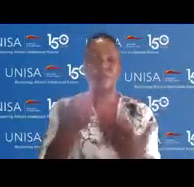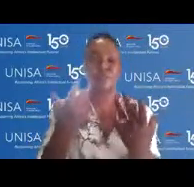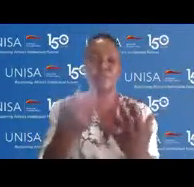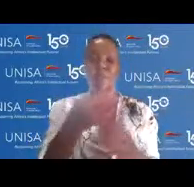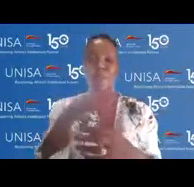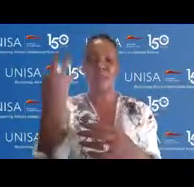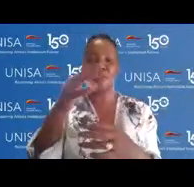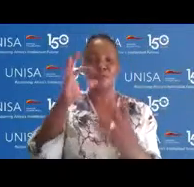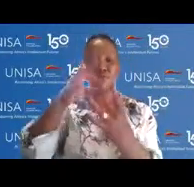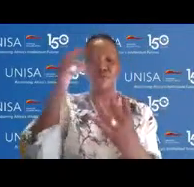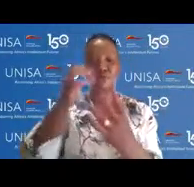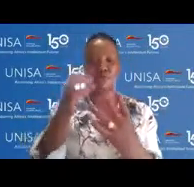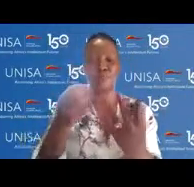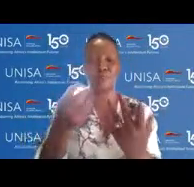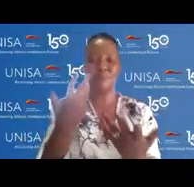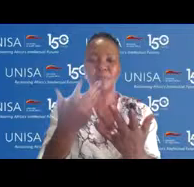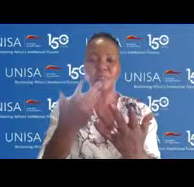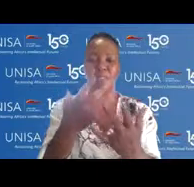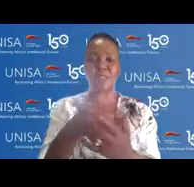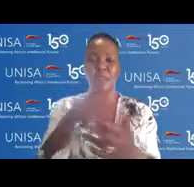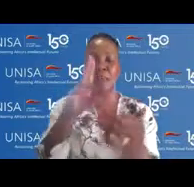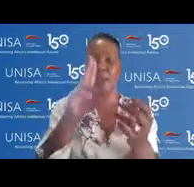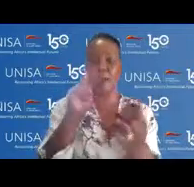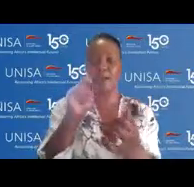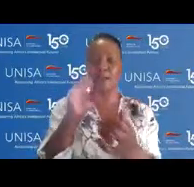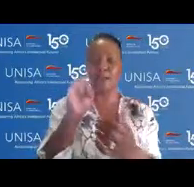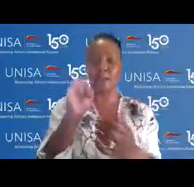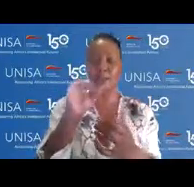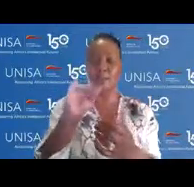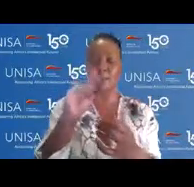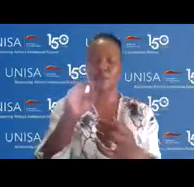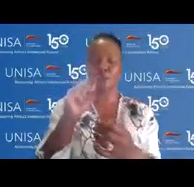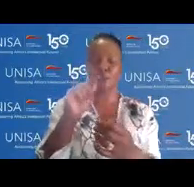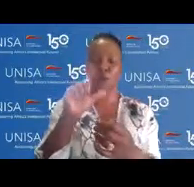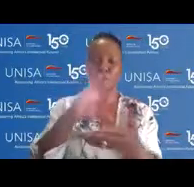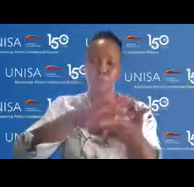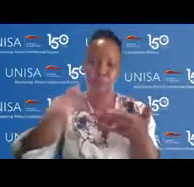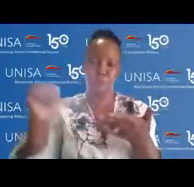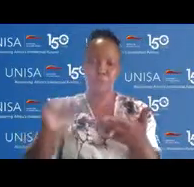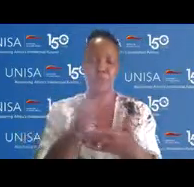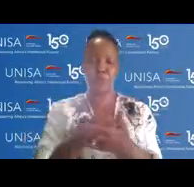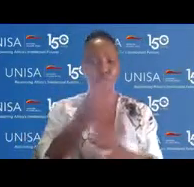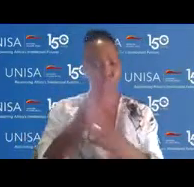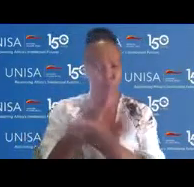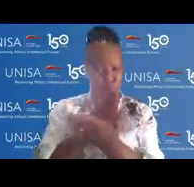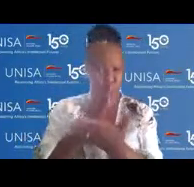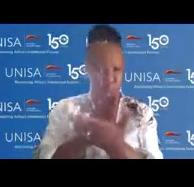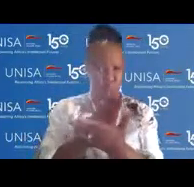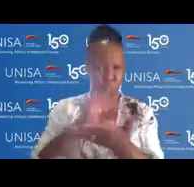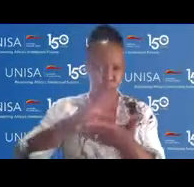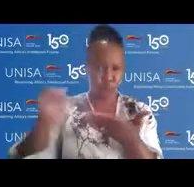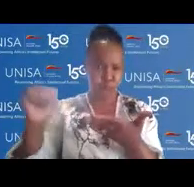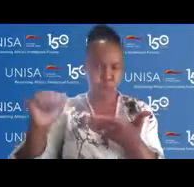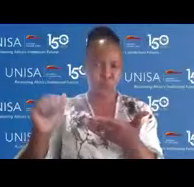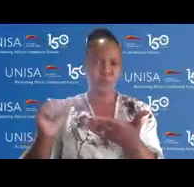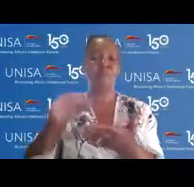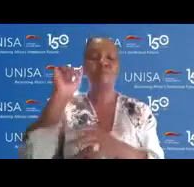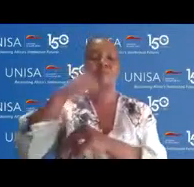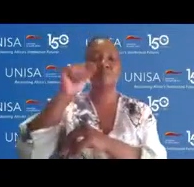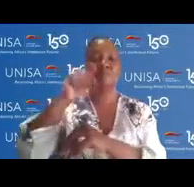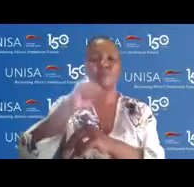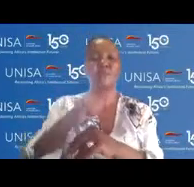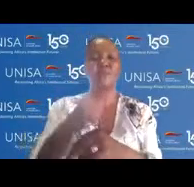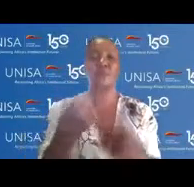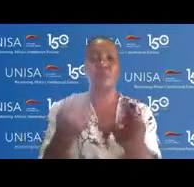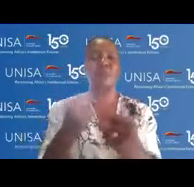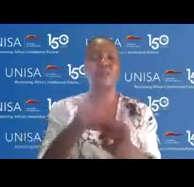uninstall. So then I zap it. Then it's going to say, are you sure you want to get rid of this app? And I say, yes, I do. And I say, okay.